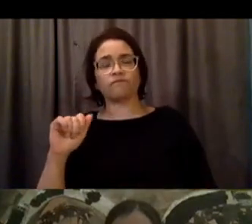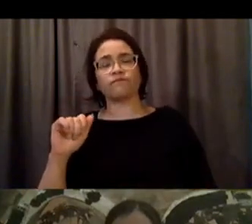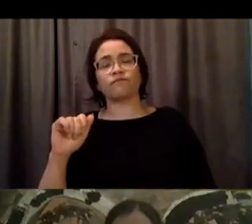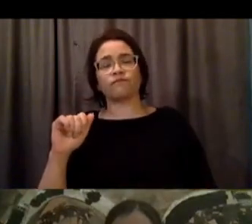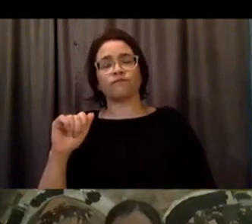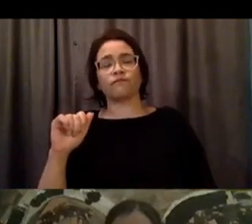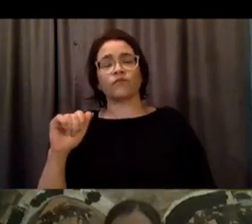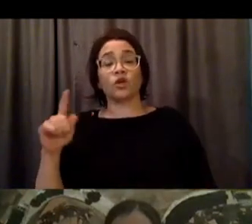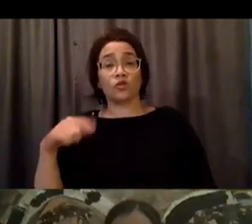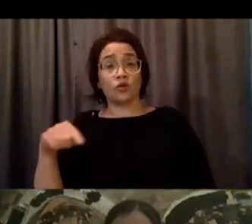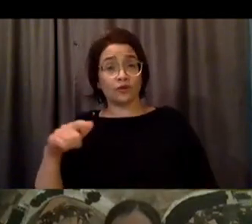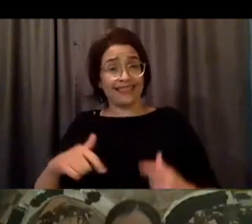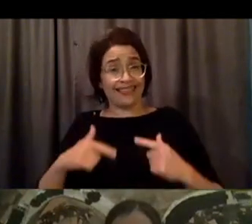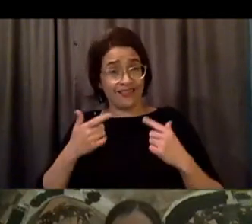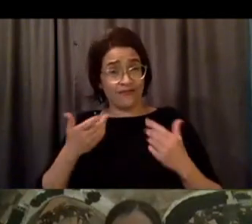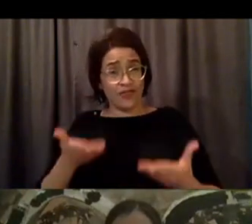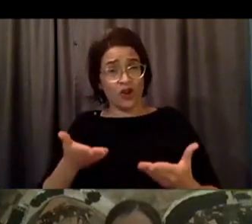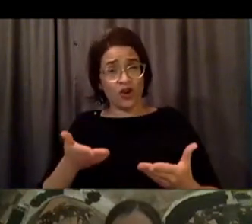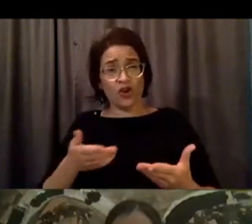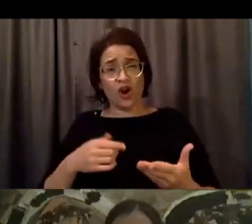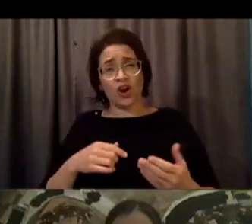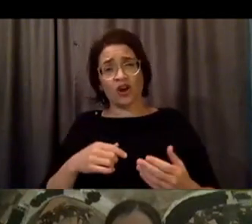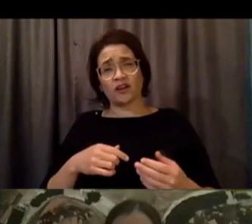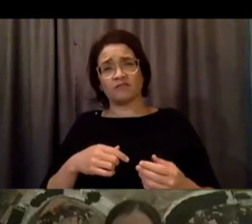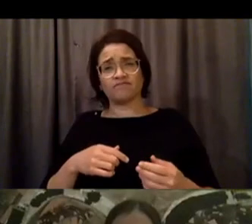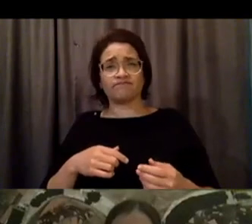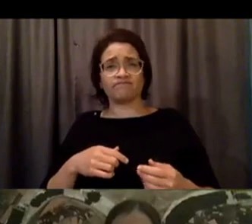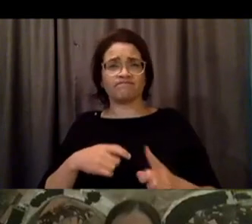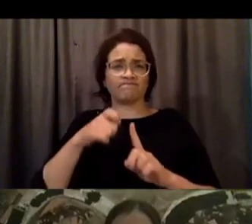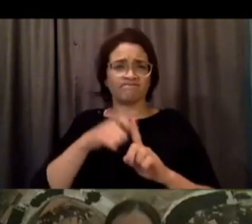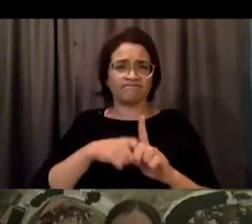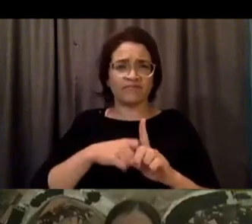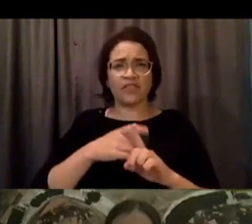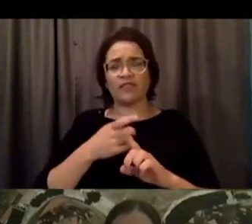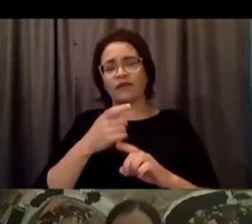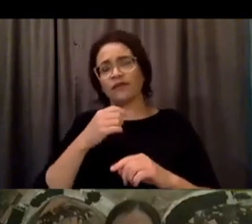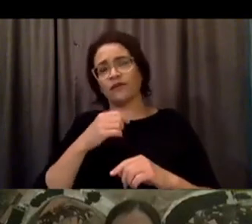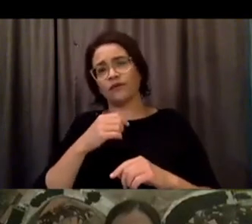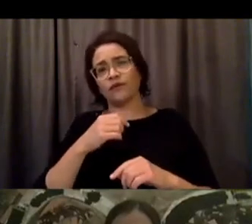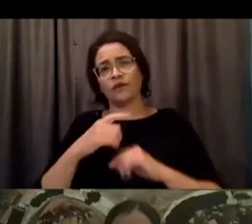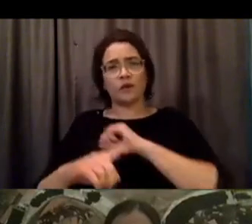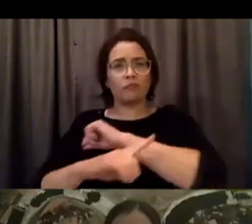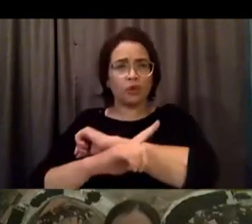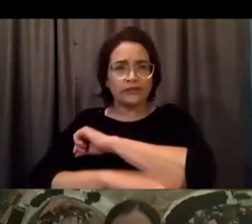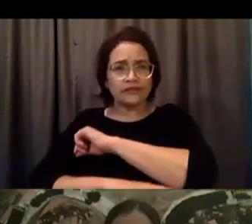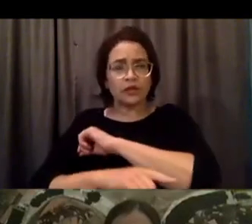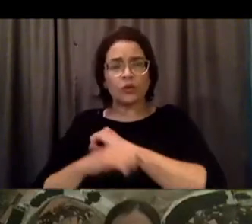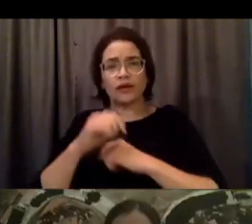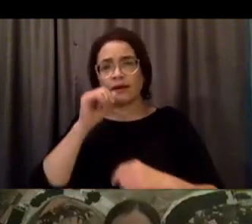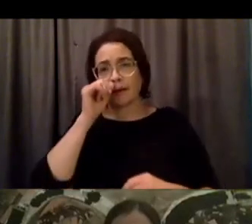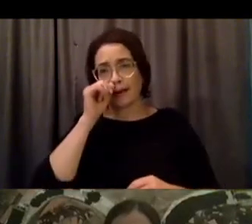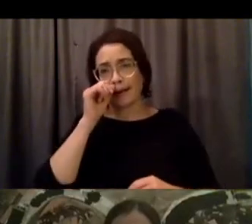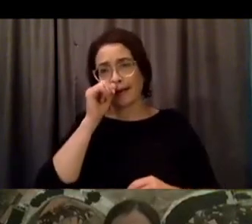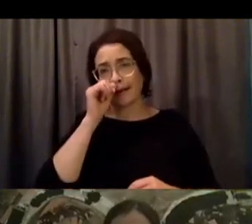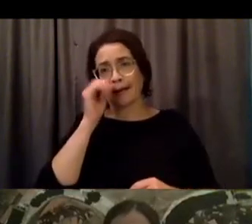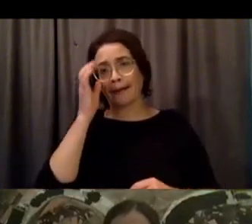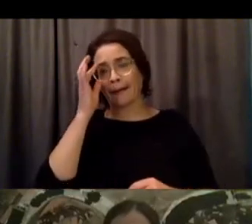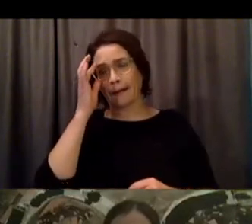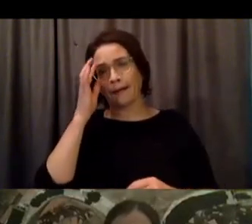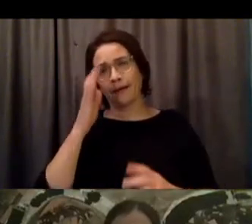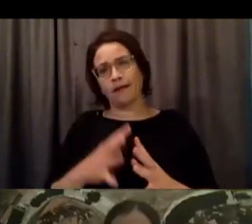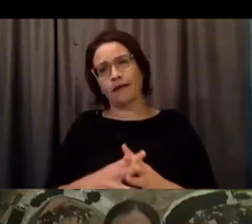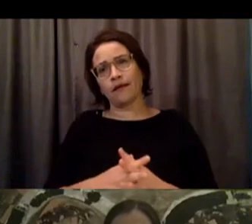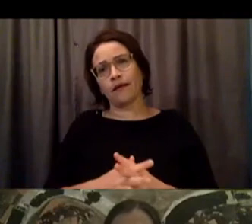persecuted. They're not able, the Crimean Tatars newspapers are not, uh, able to function, or a TV station is